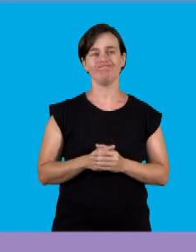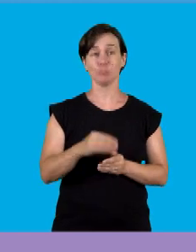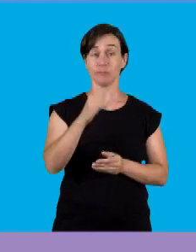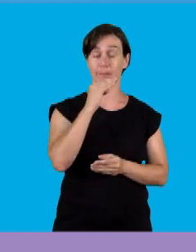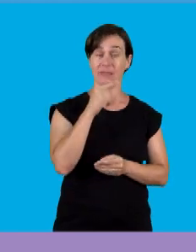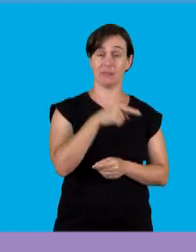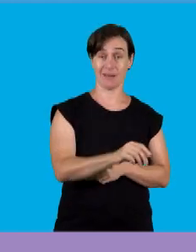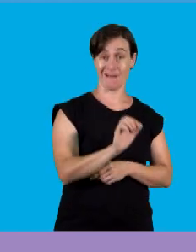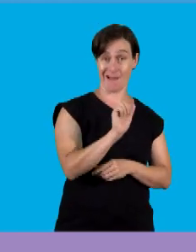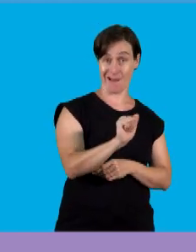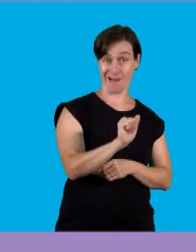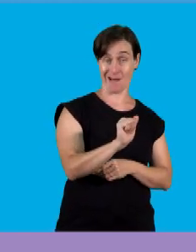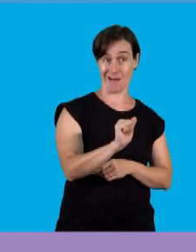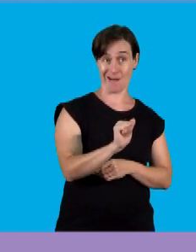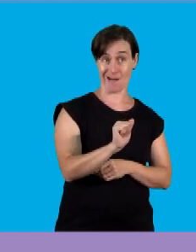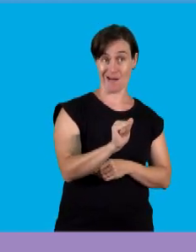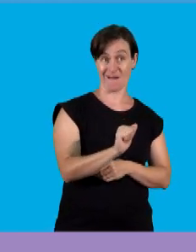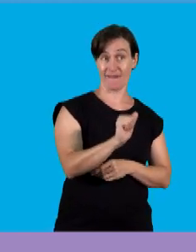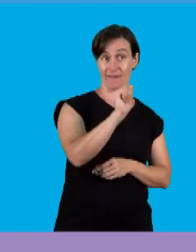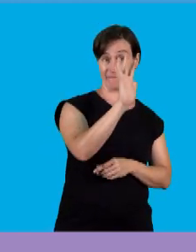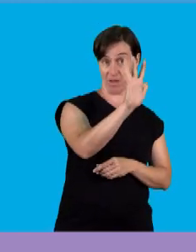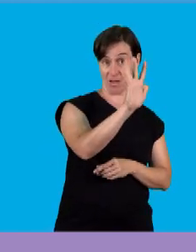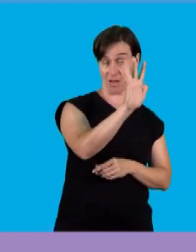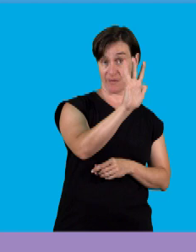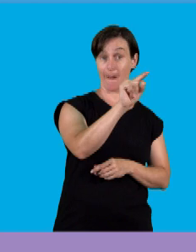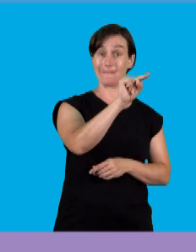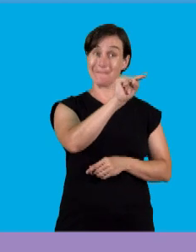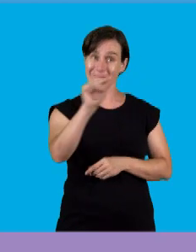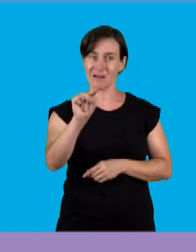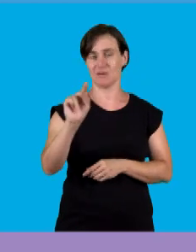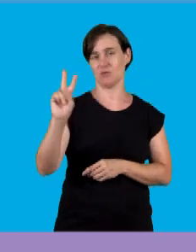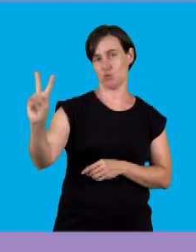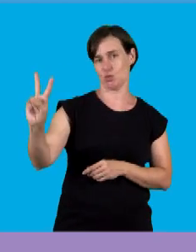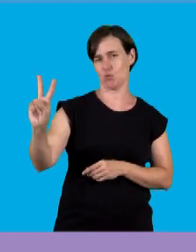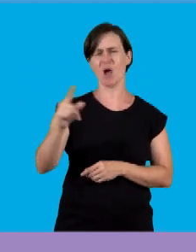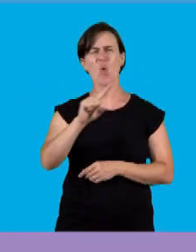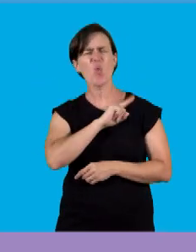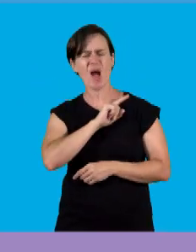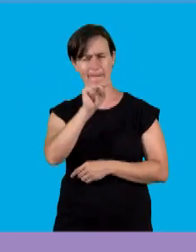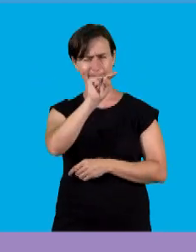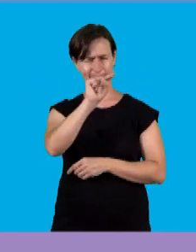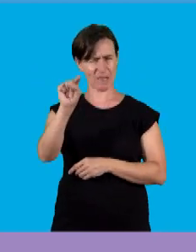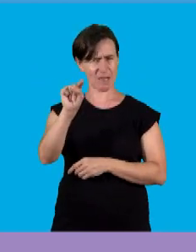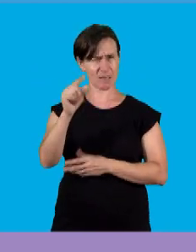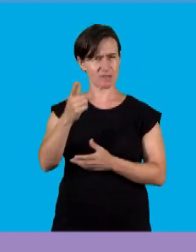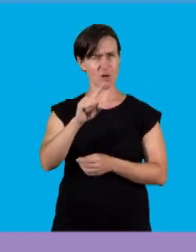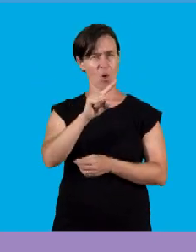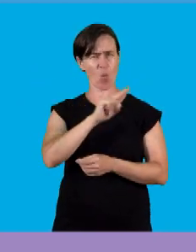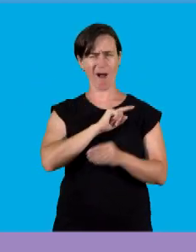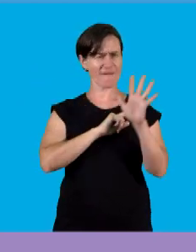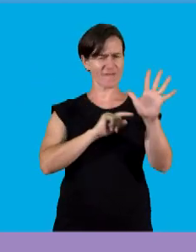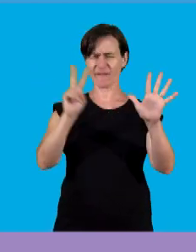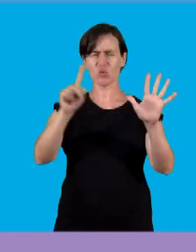a's, this is going to be a, and it's going to be a 5 minus a 2. Why are we choosing the exponent 5